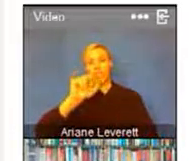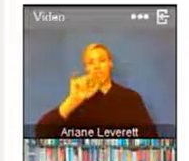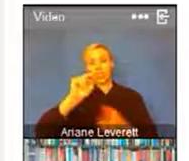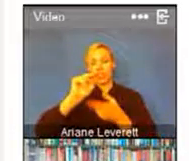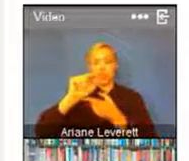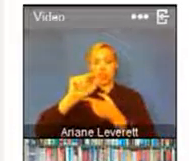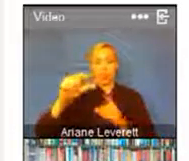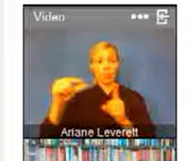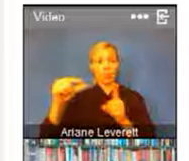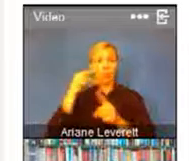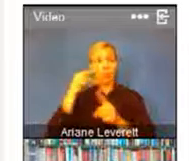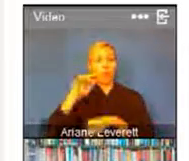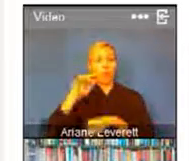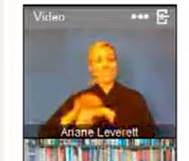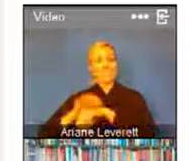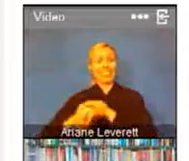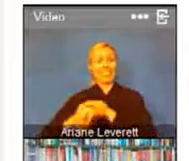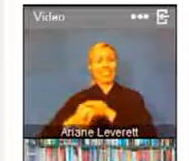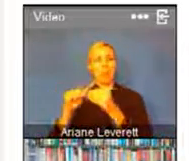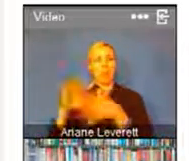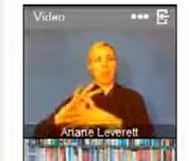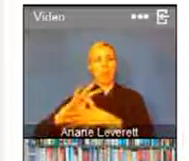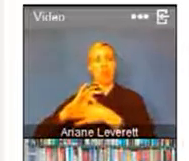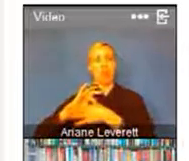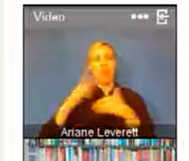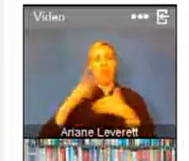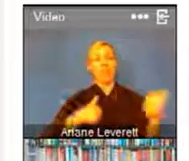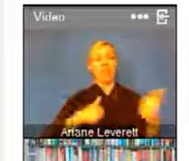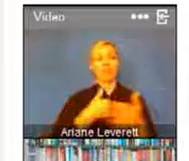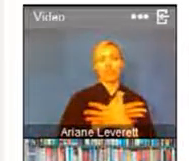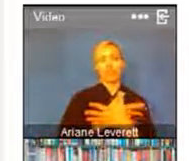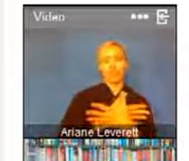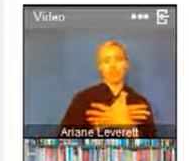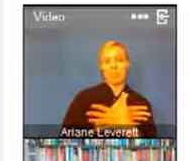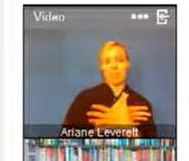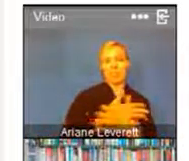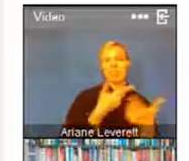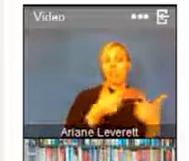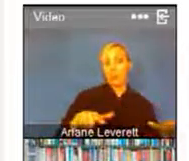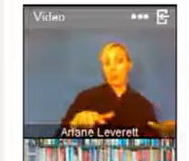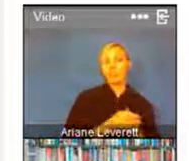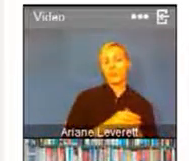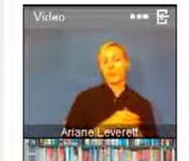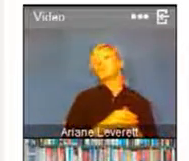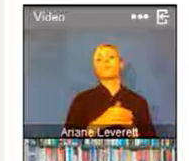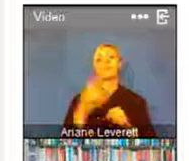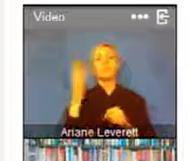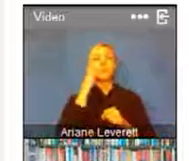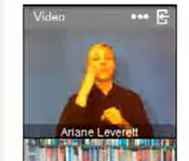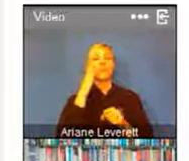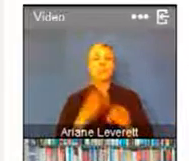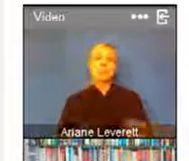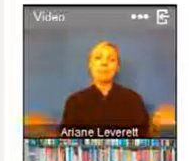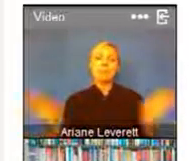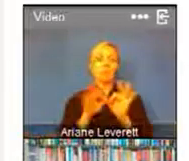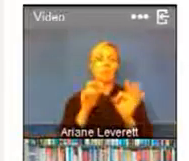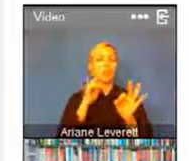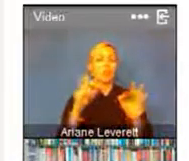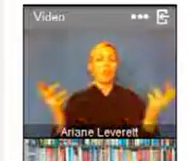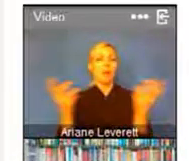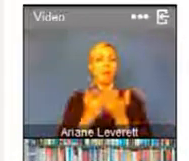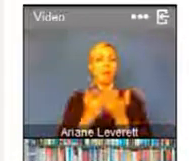we decided to talk about early childhood education, knowing exactly that the English term of education has much